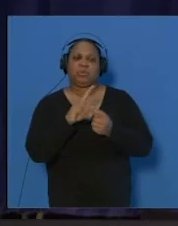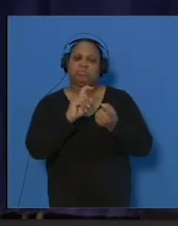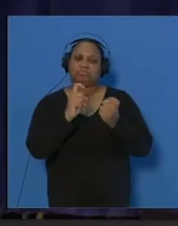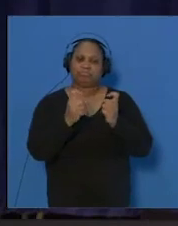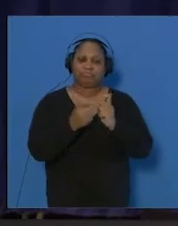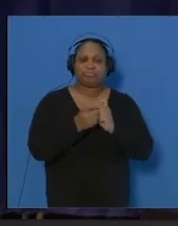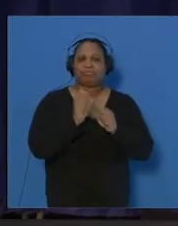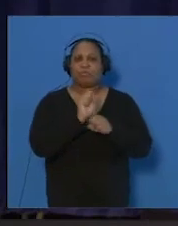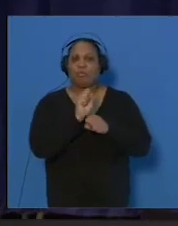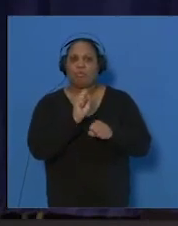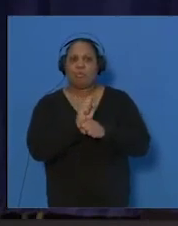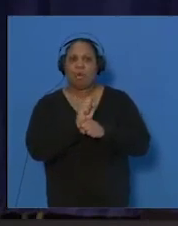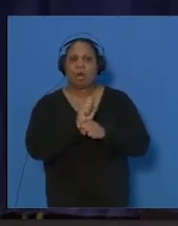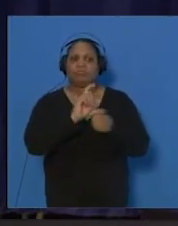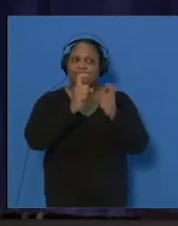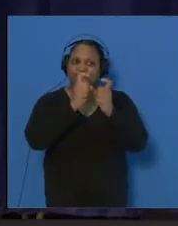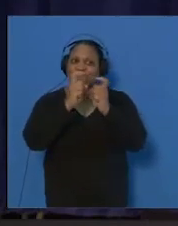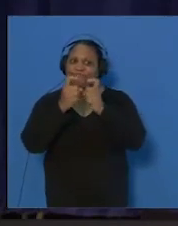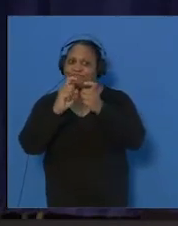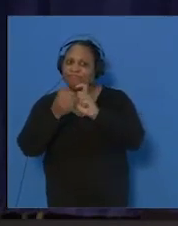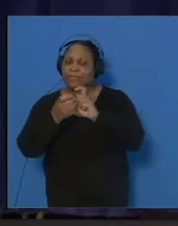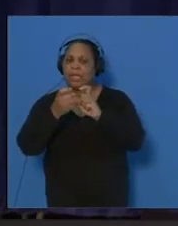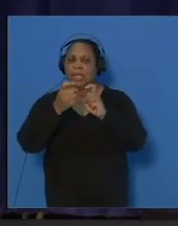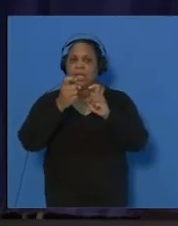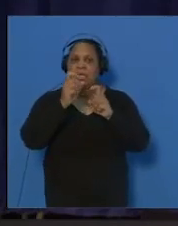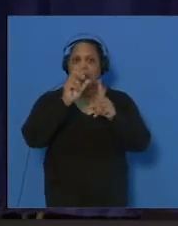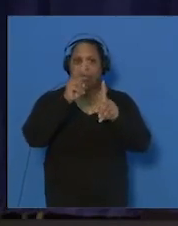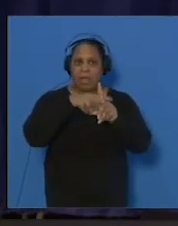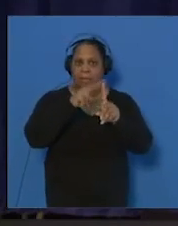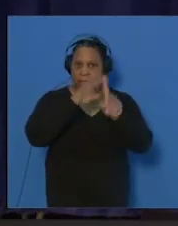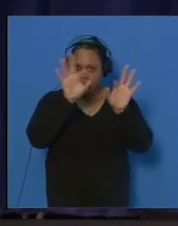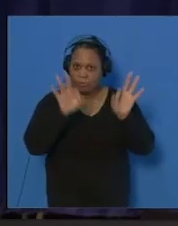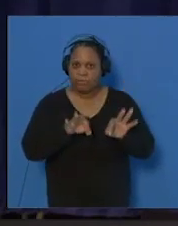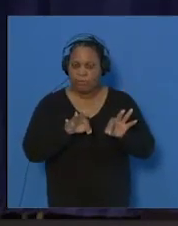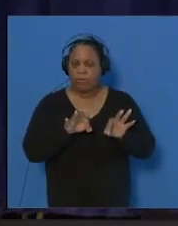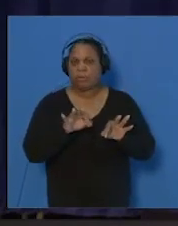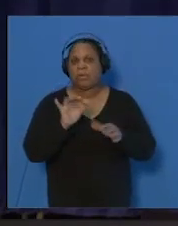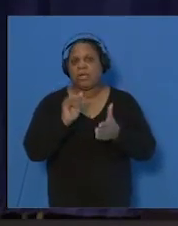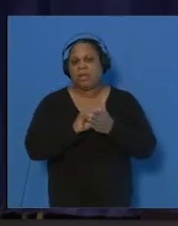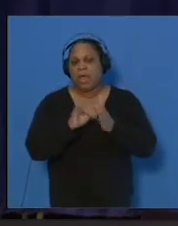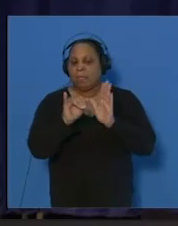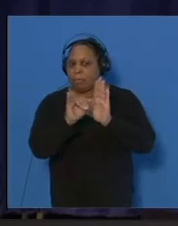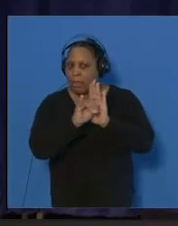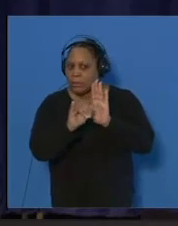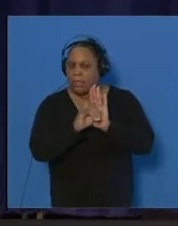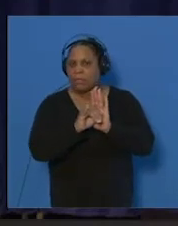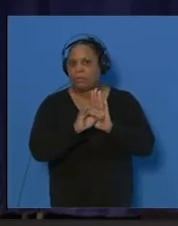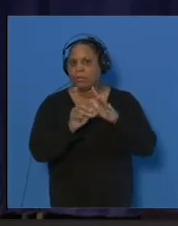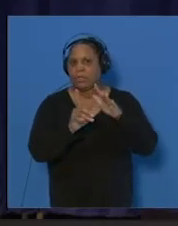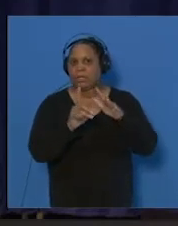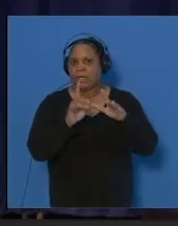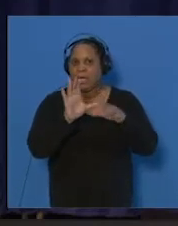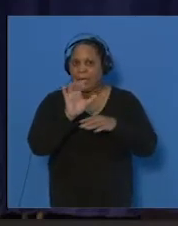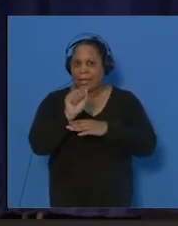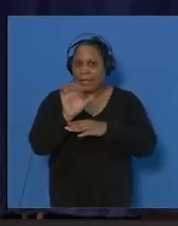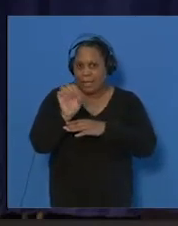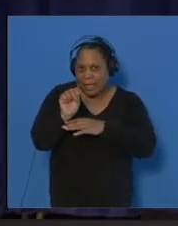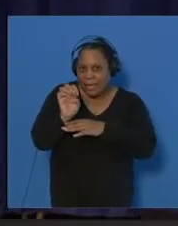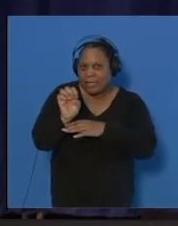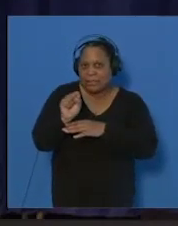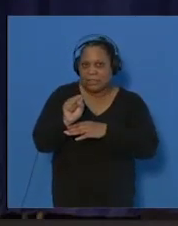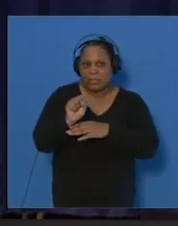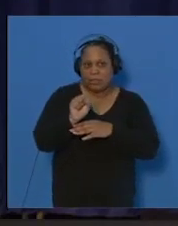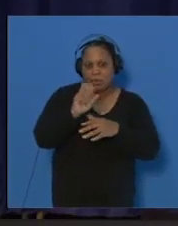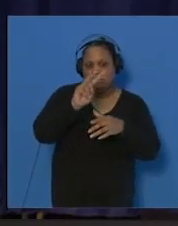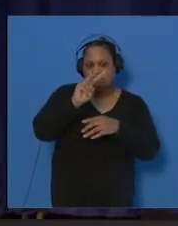work on the application. That work included identifying cases where duplicates, where